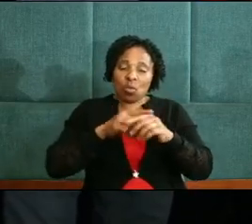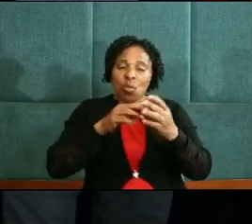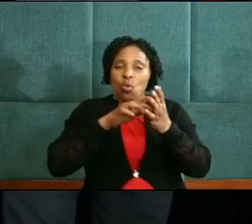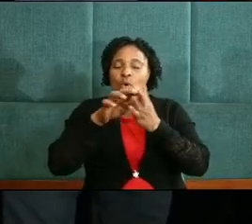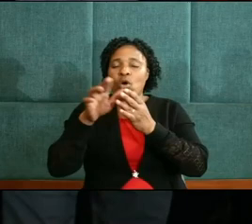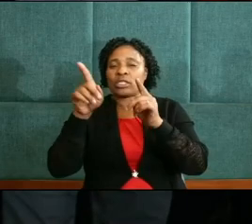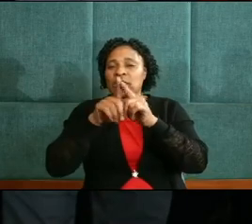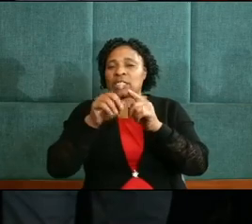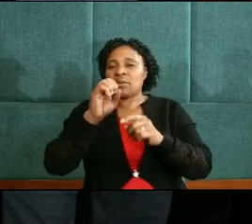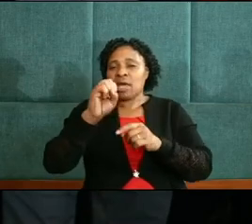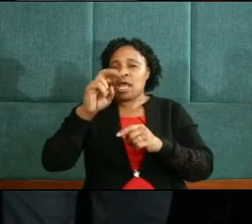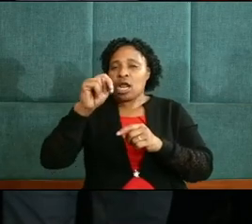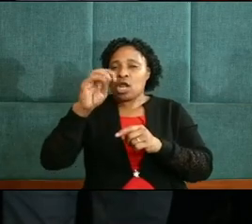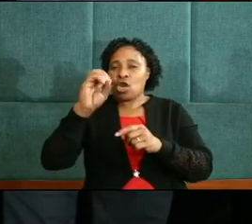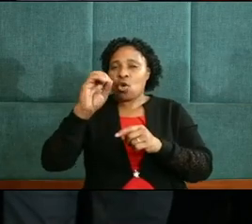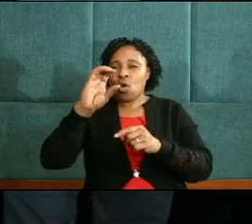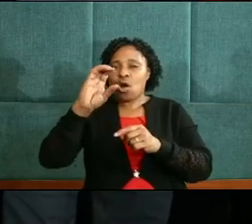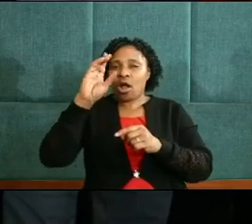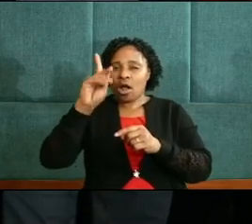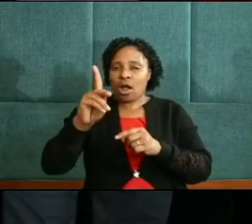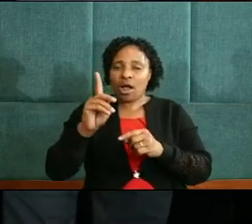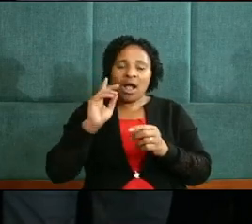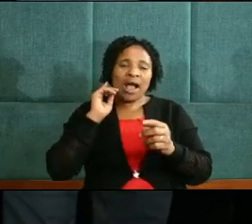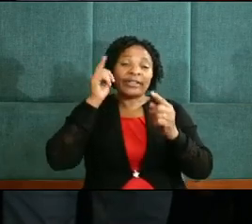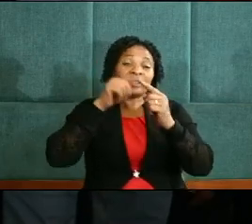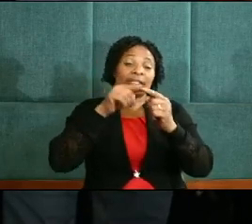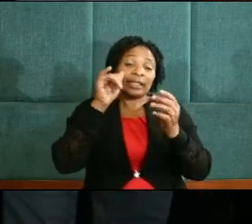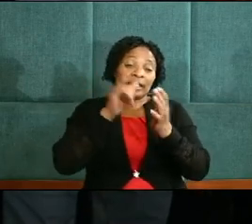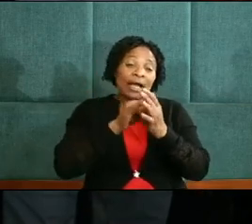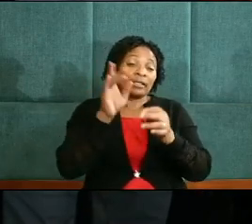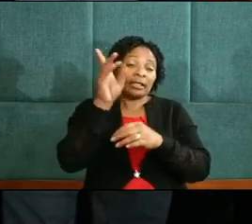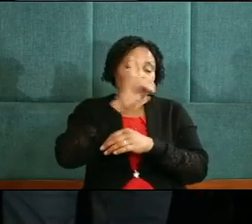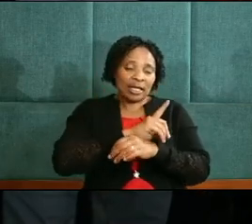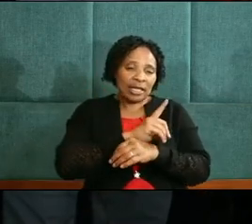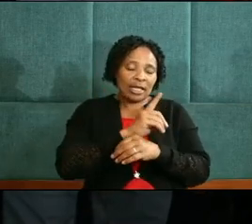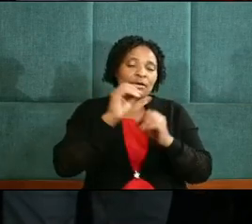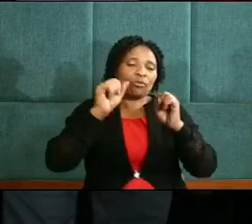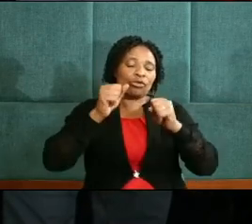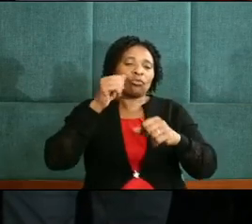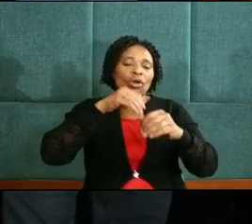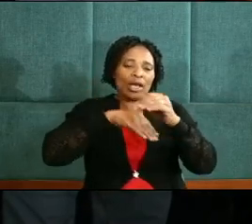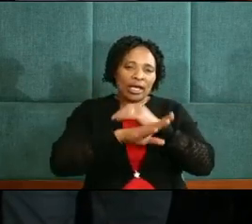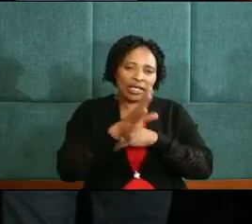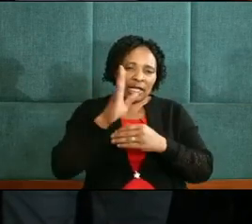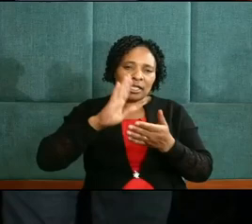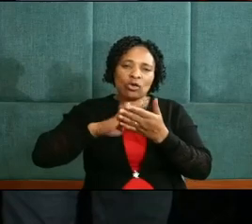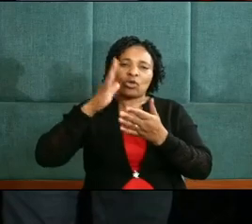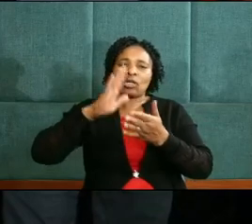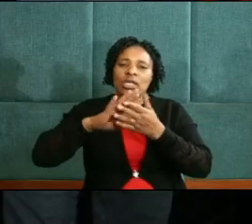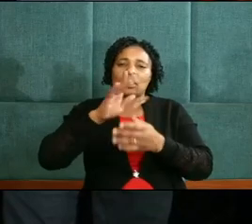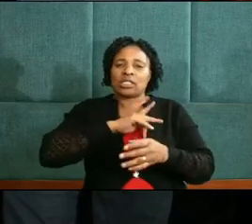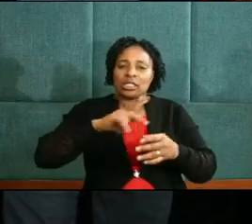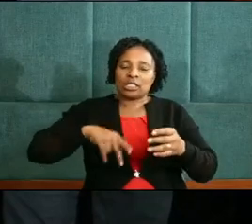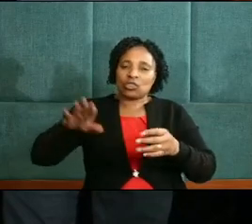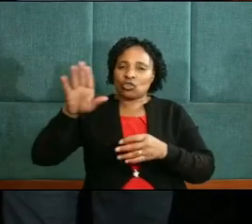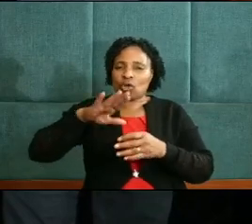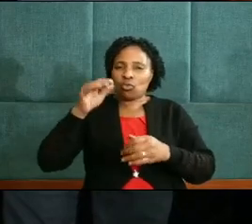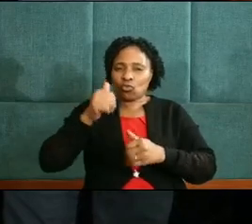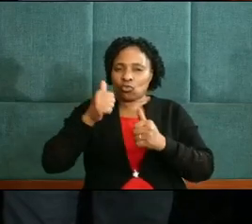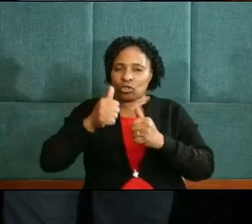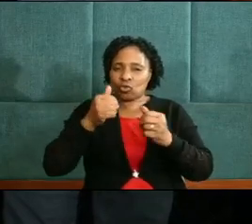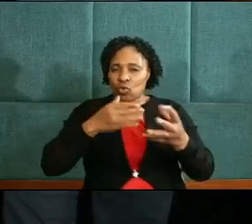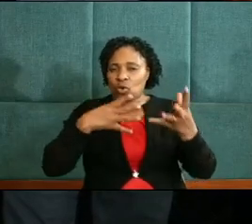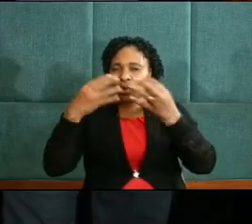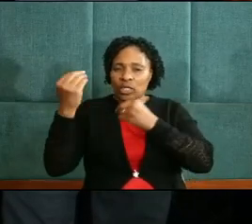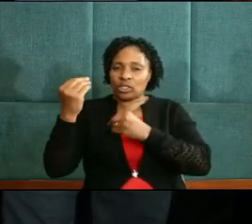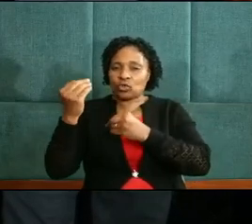old, until that day when we shall enter the glorious kingdom which you went to